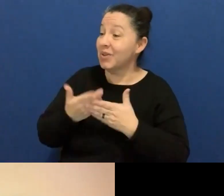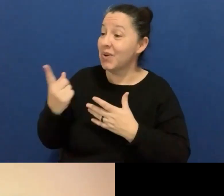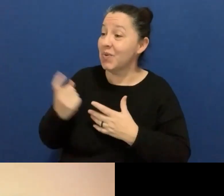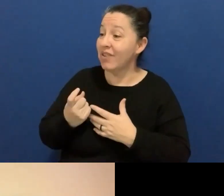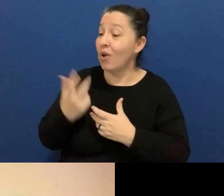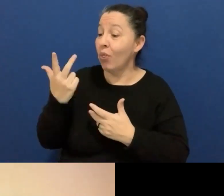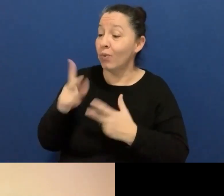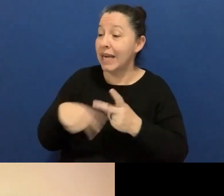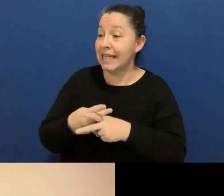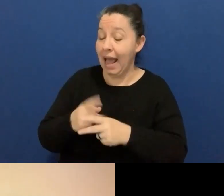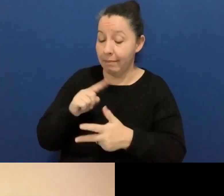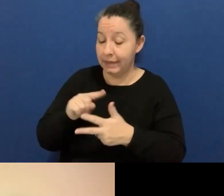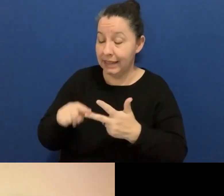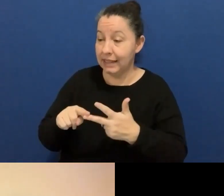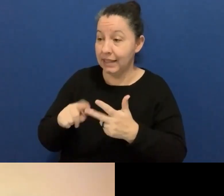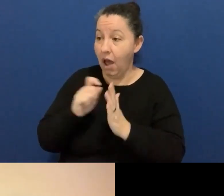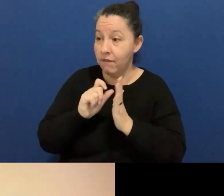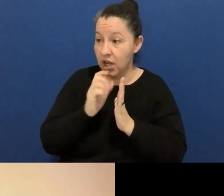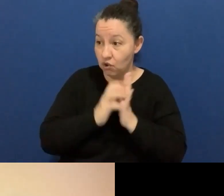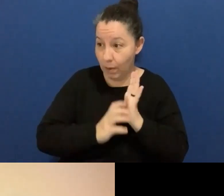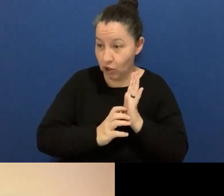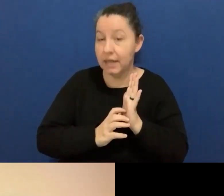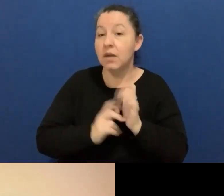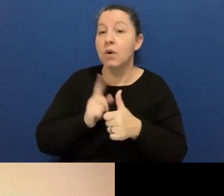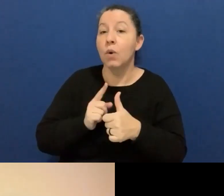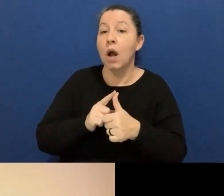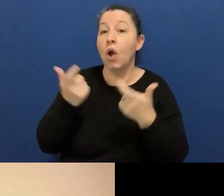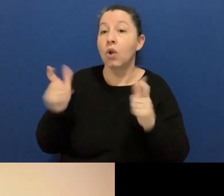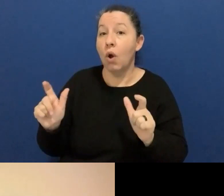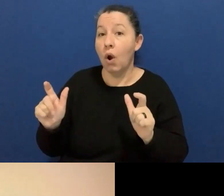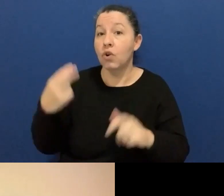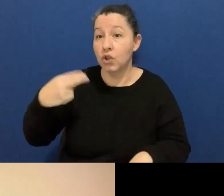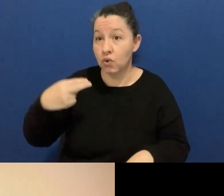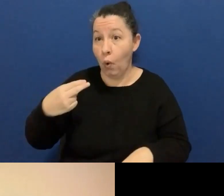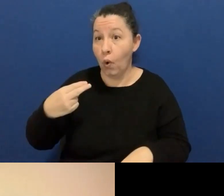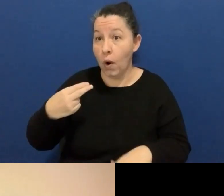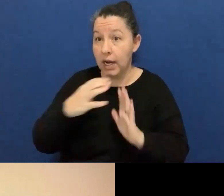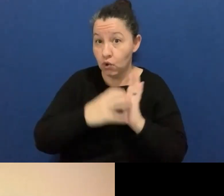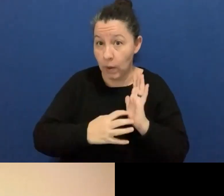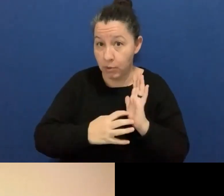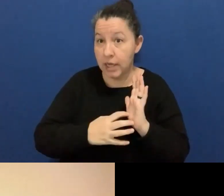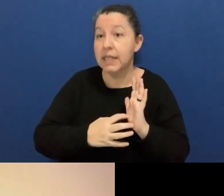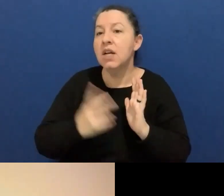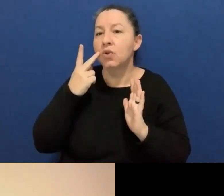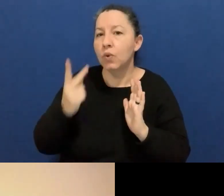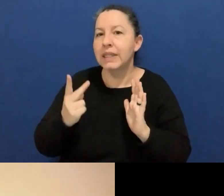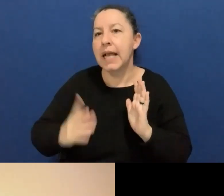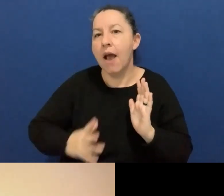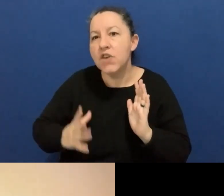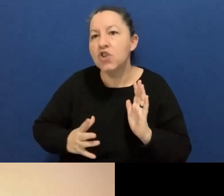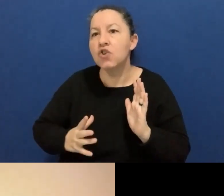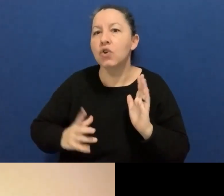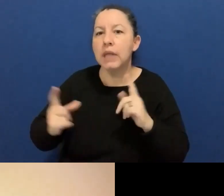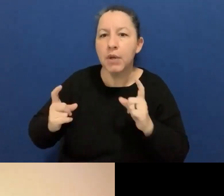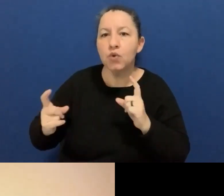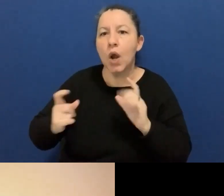of inscriptions. One, there's the large historic inscriptions that the officials and administrators, you know, wrote